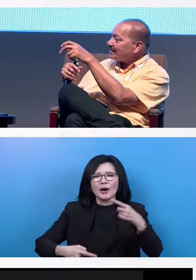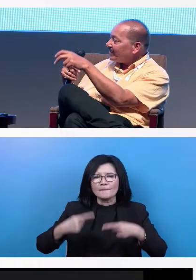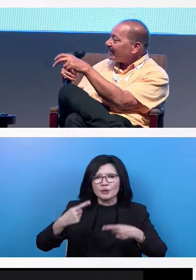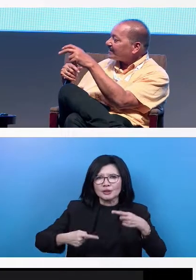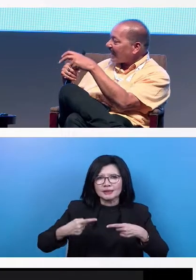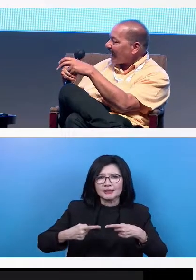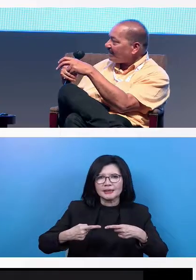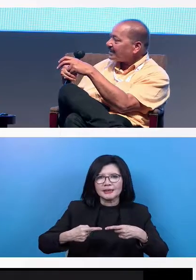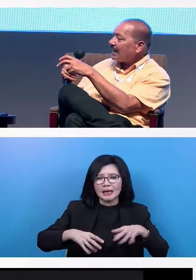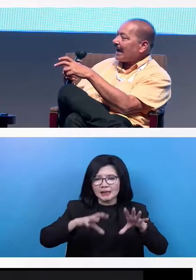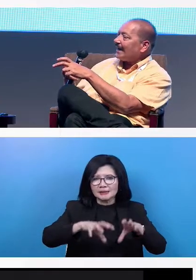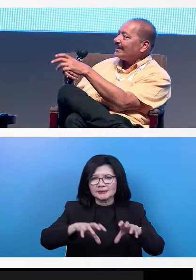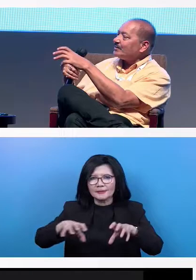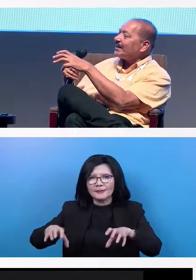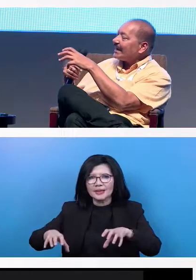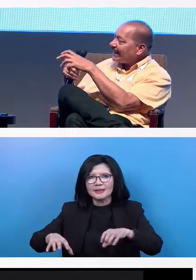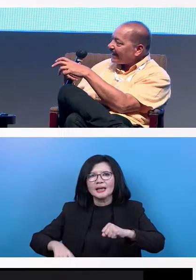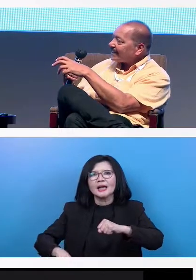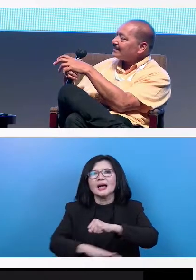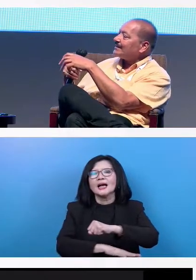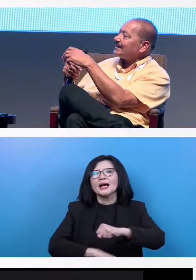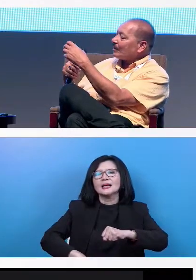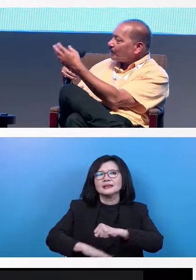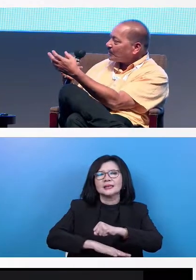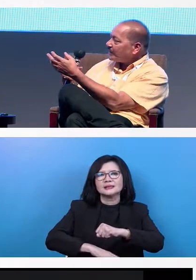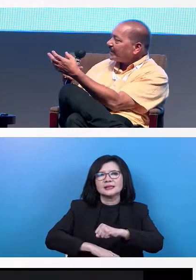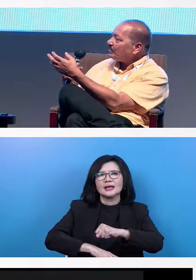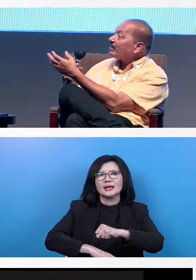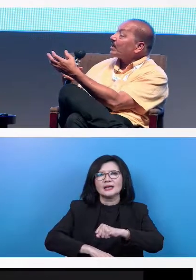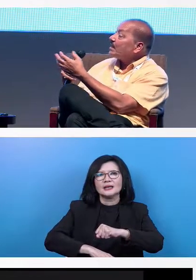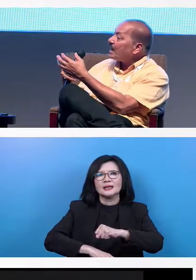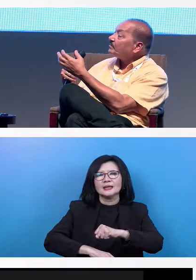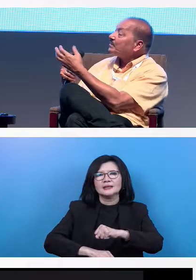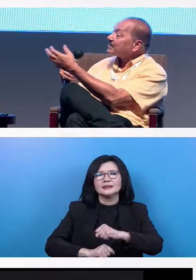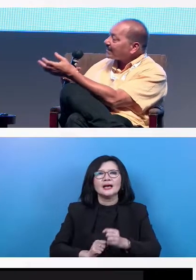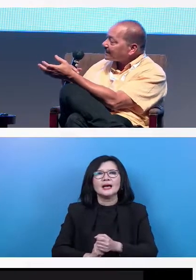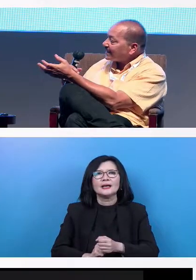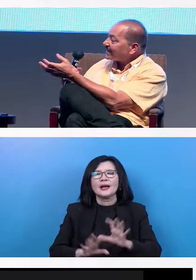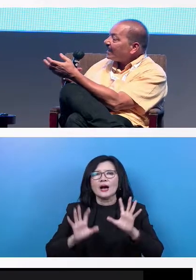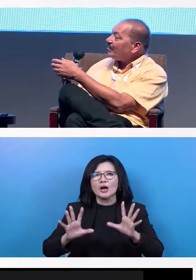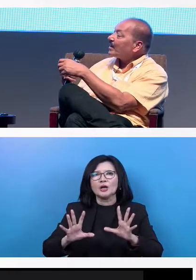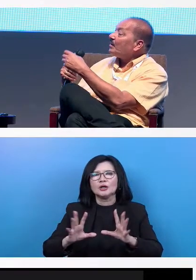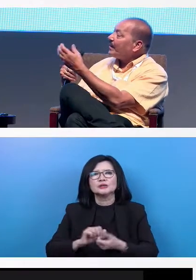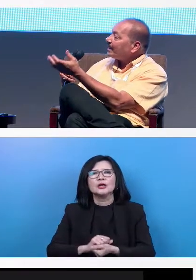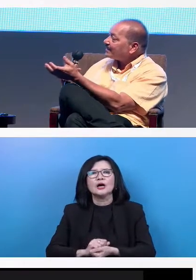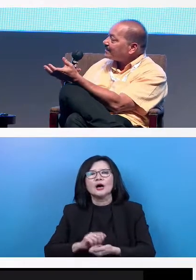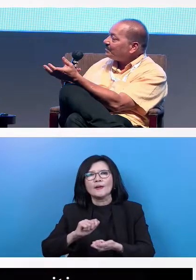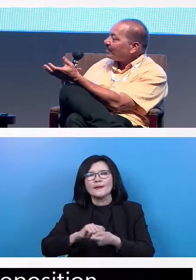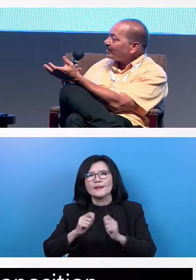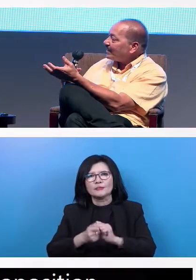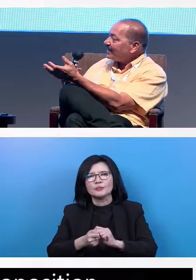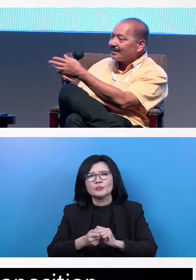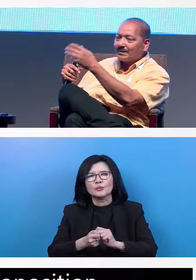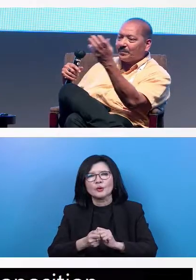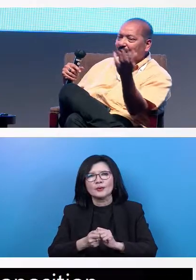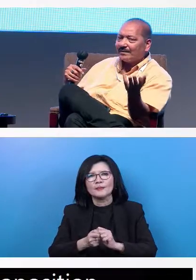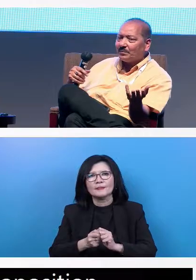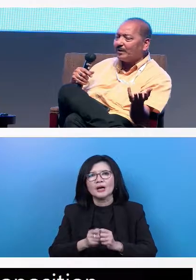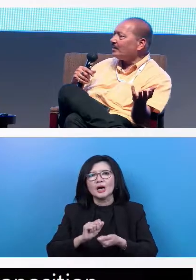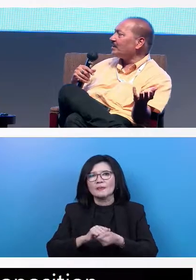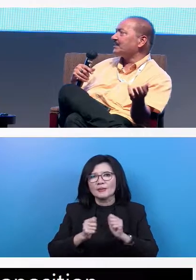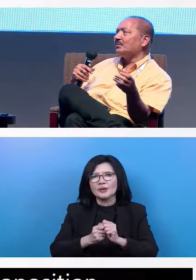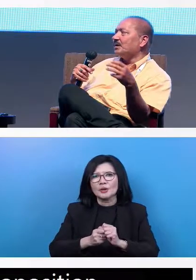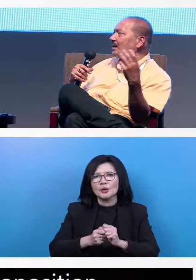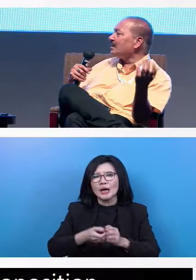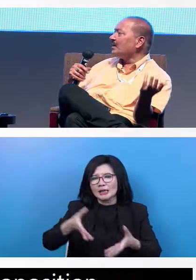the various gaps and actually create that opportunity where we can learn from the success where government is involved. A typical